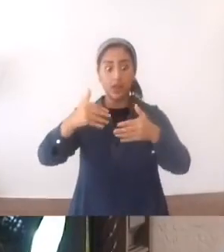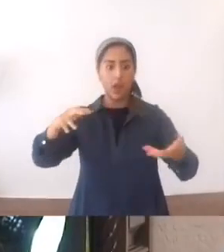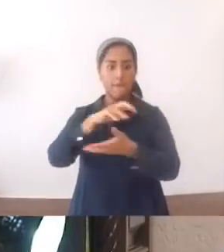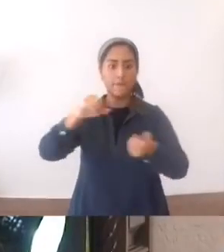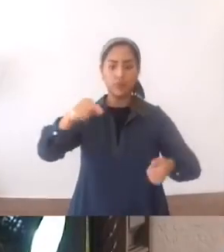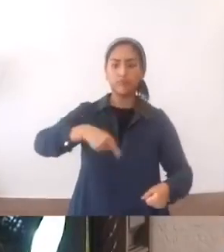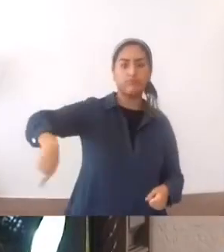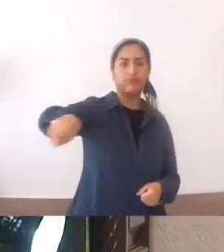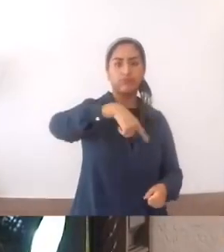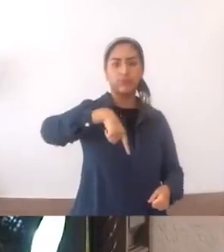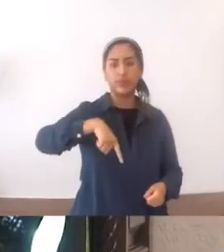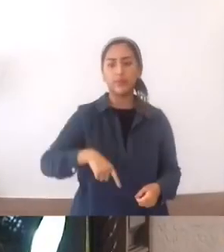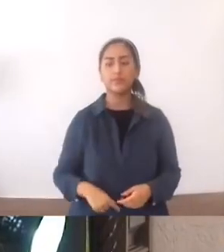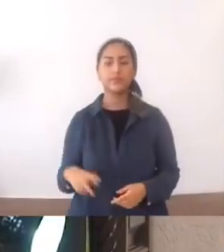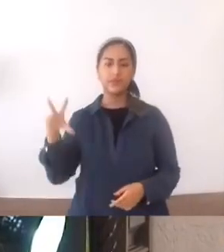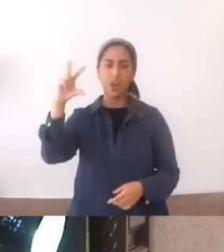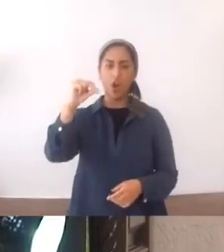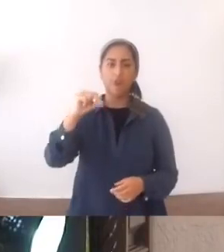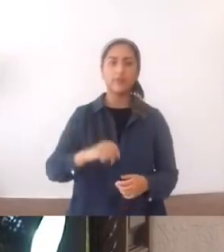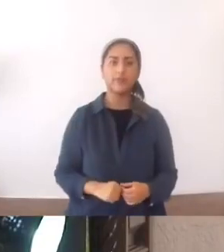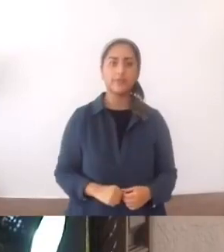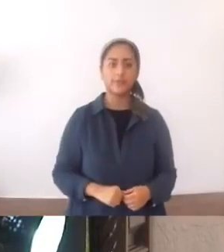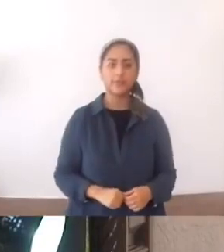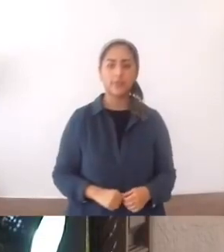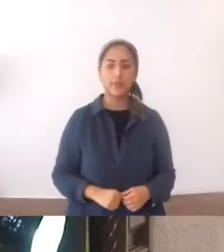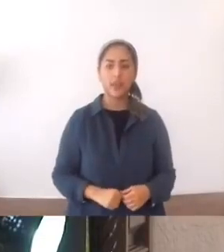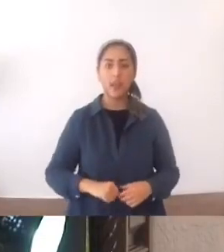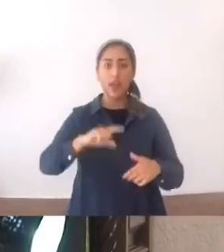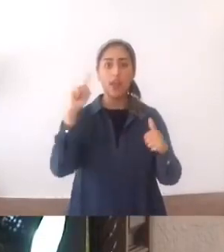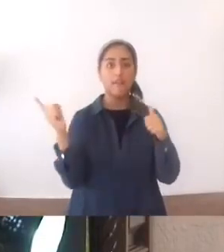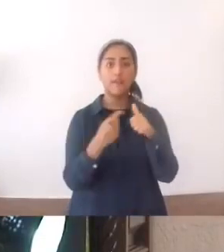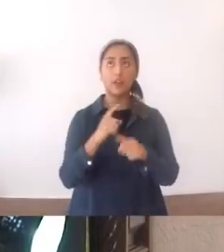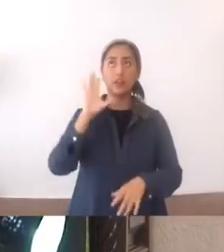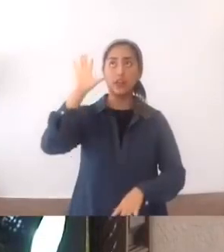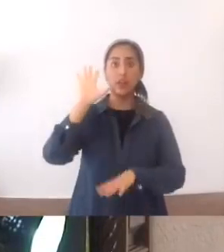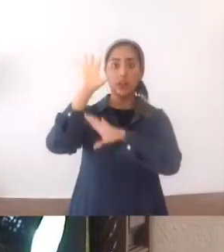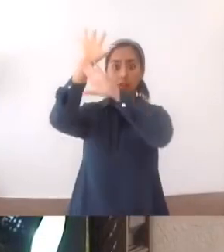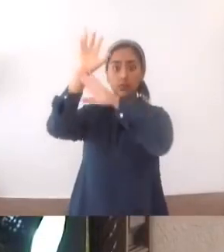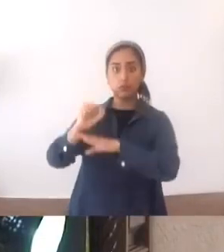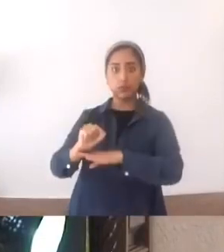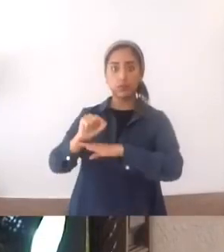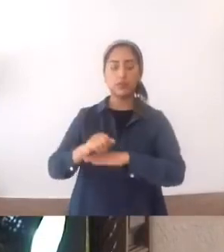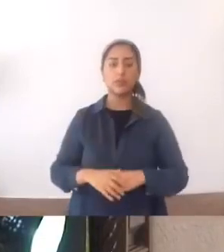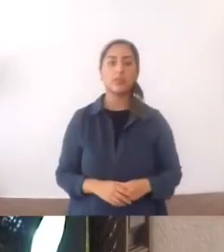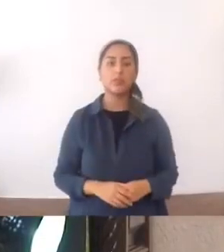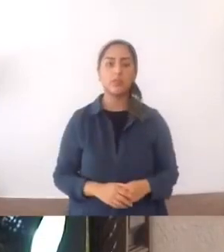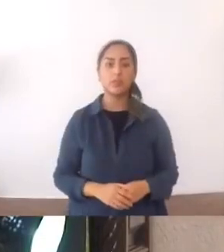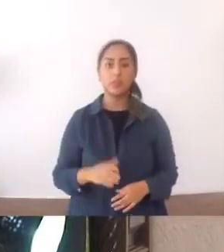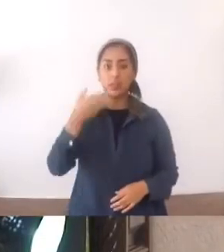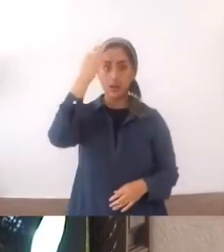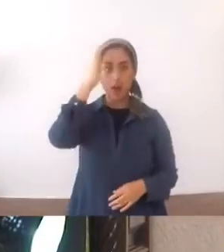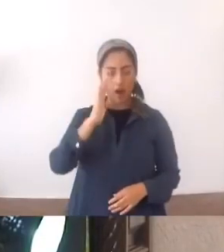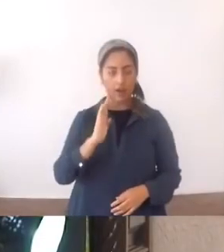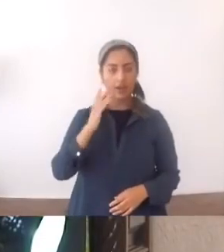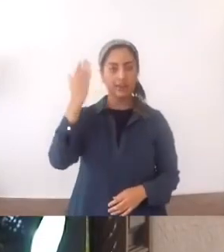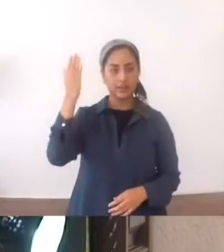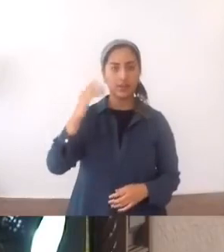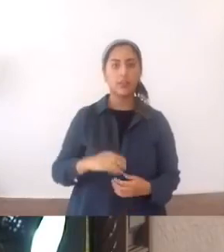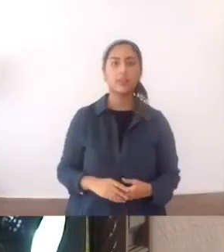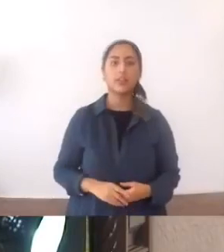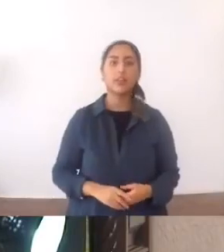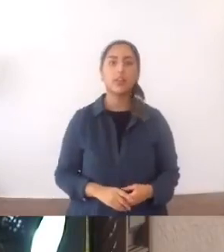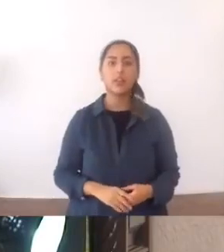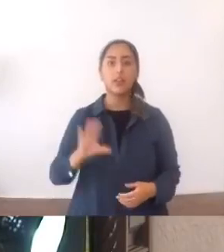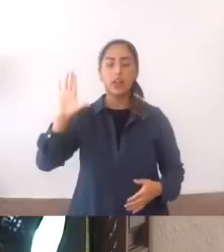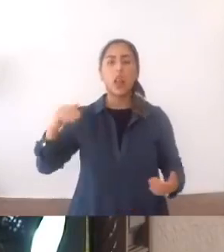Eterno covenants, te haga pedazos. and suddenly the Eternal Father No. destroys you. No. El primer atributo de Elohim, The first attribute of de Elohim, Dios, de